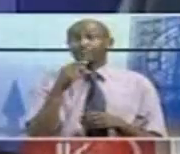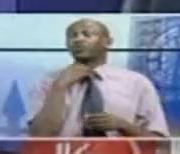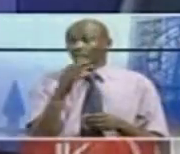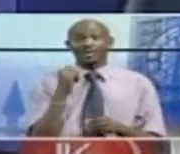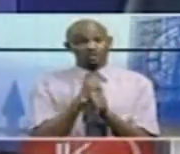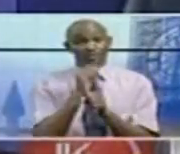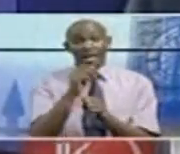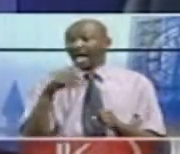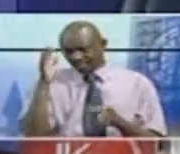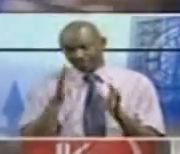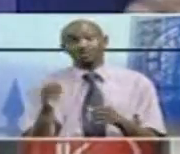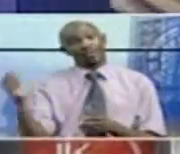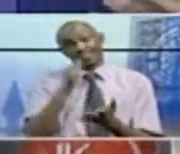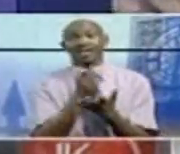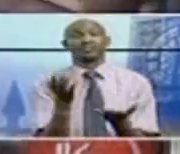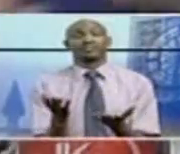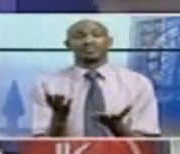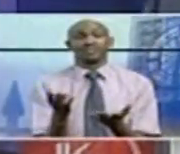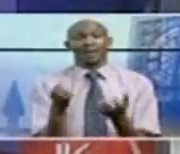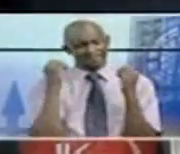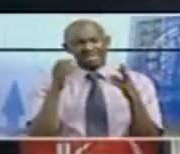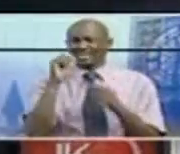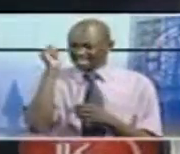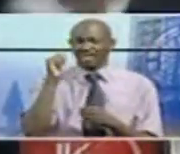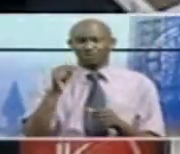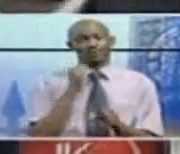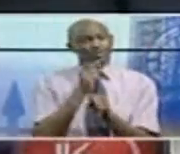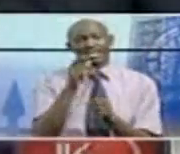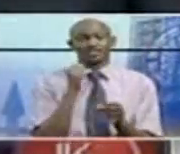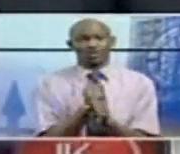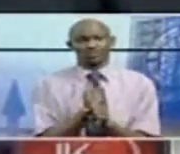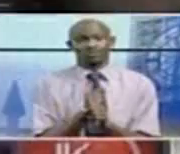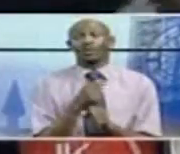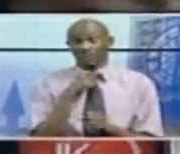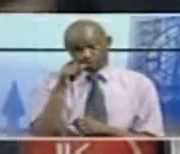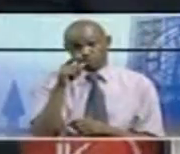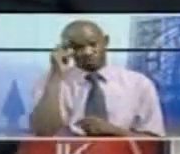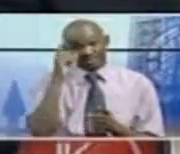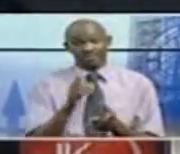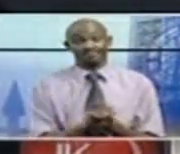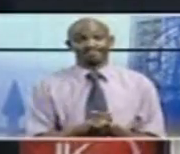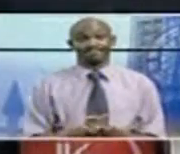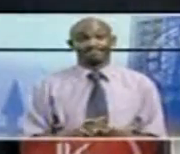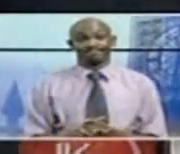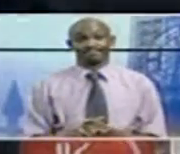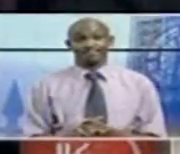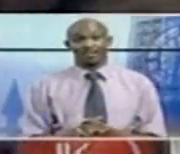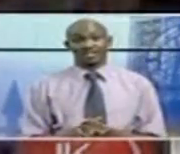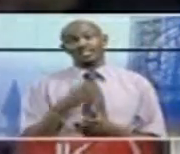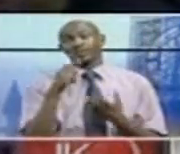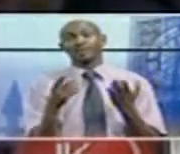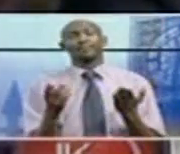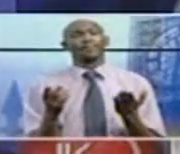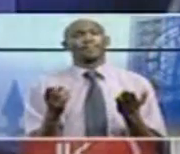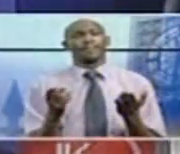his job, somebody else will do it. But the way, there are many Kenyans who can do that job. You want to decide? No, wait. The IBC. IBC. Wakora ni akina nani?